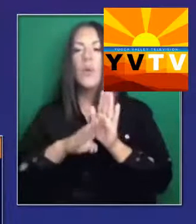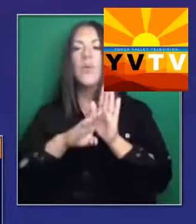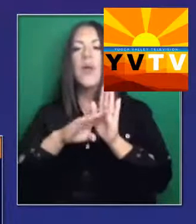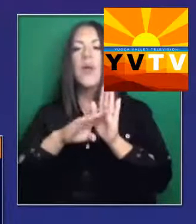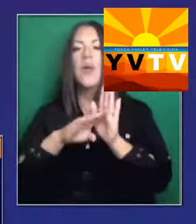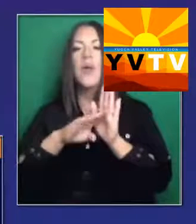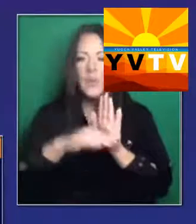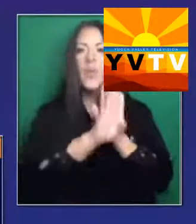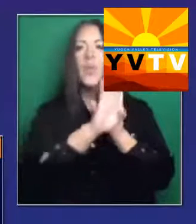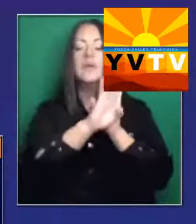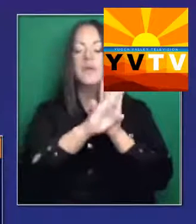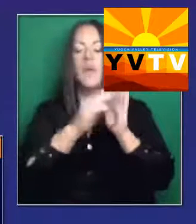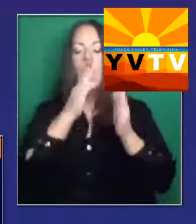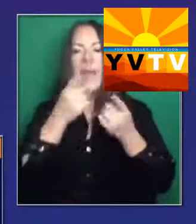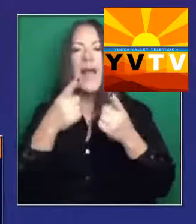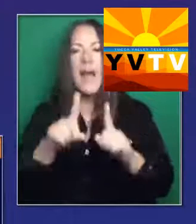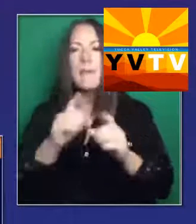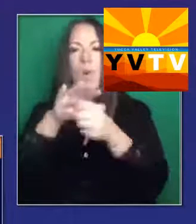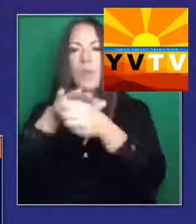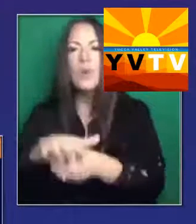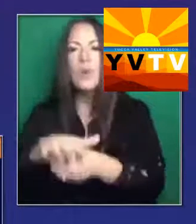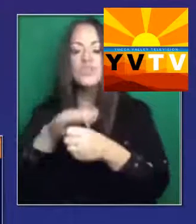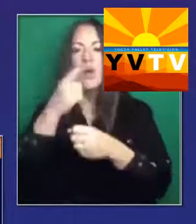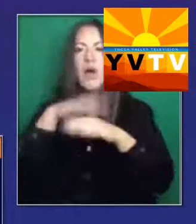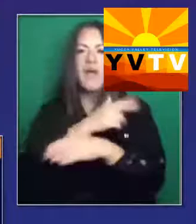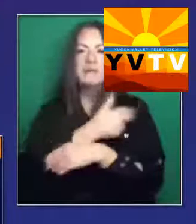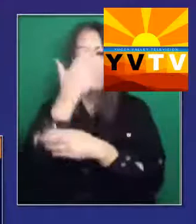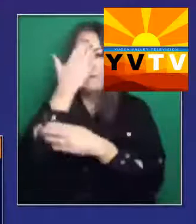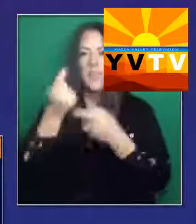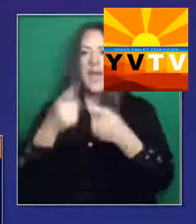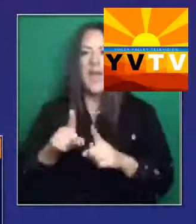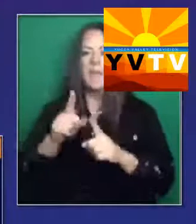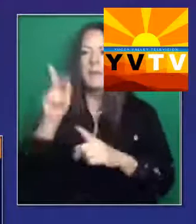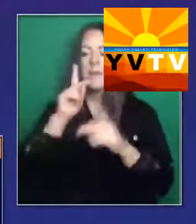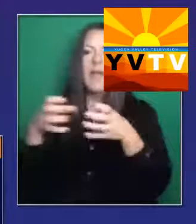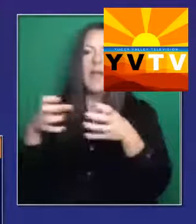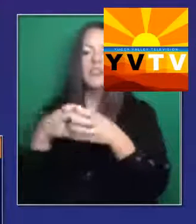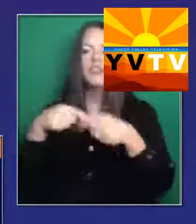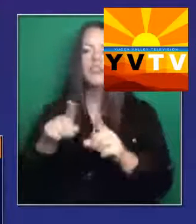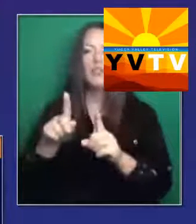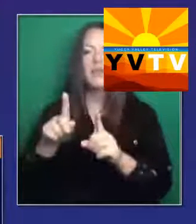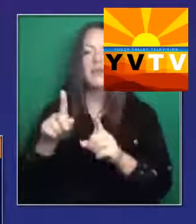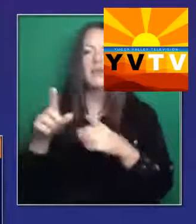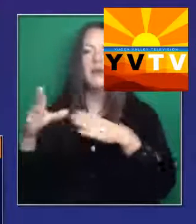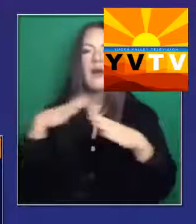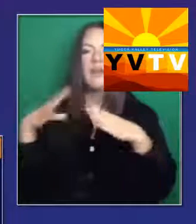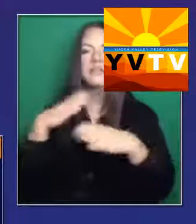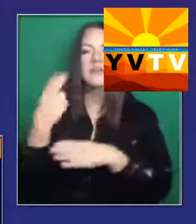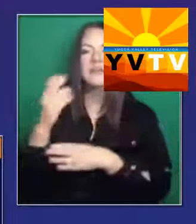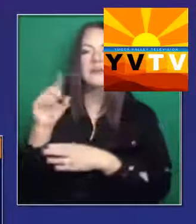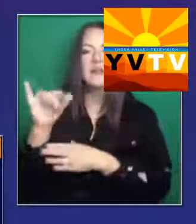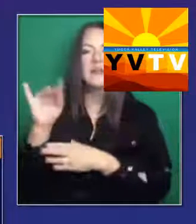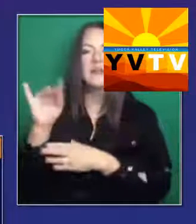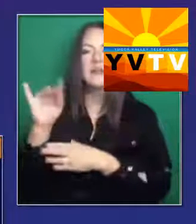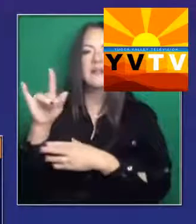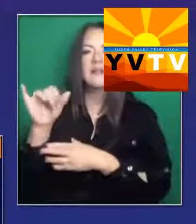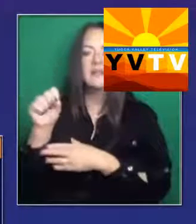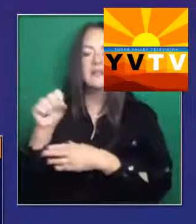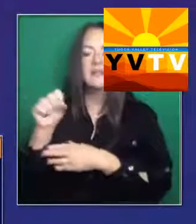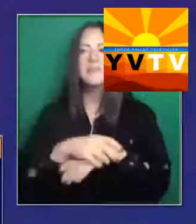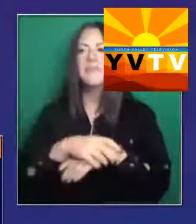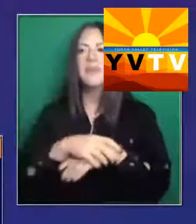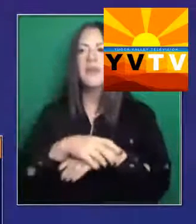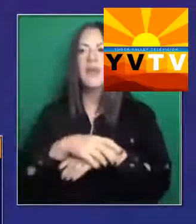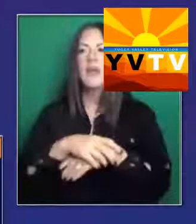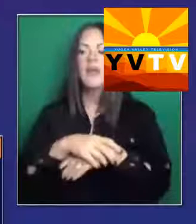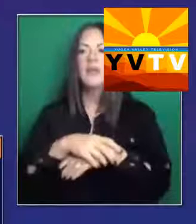And so we're getting into that phase right now. Later in this week, we'll really have a better sense as that lag